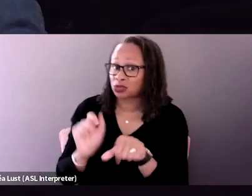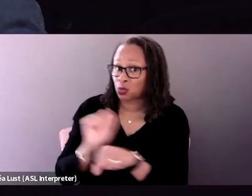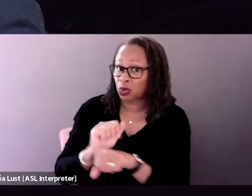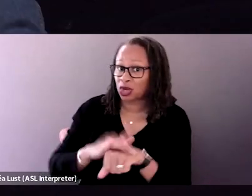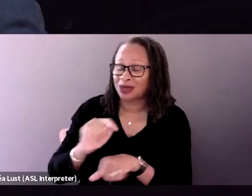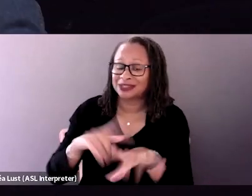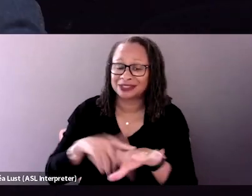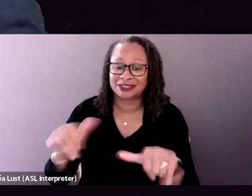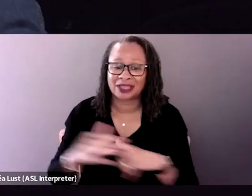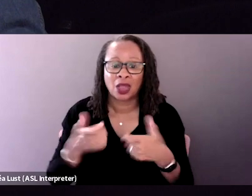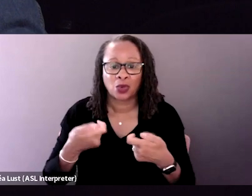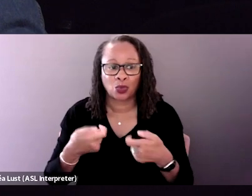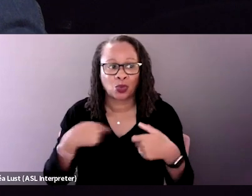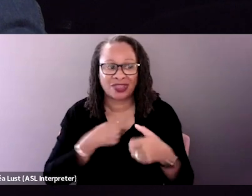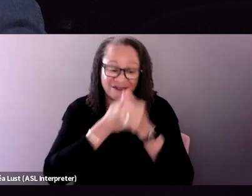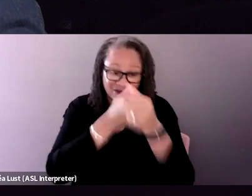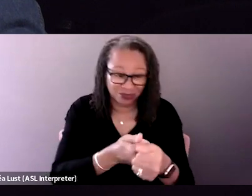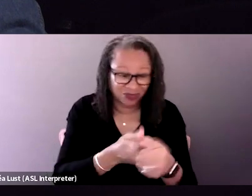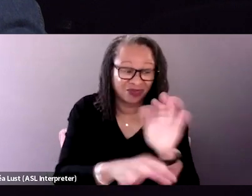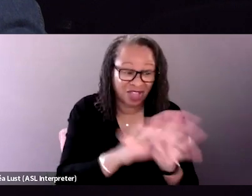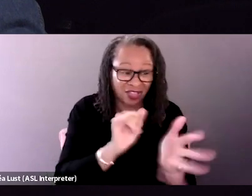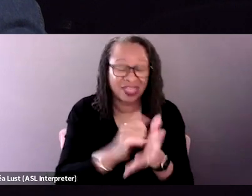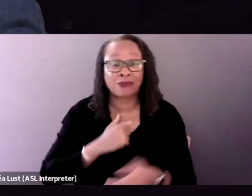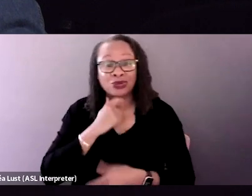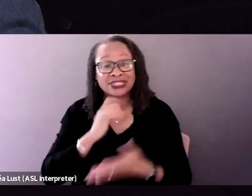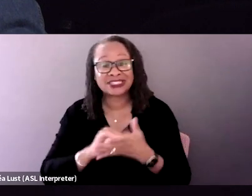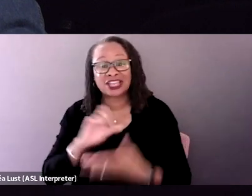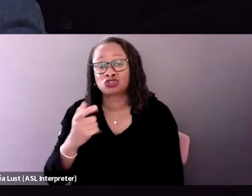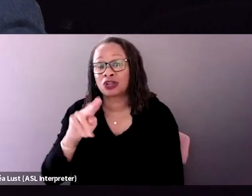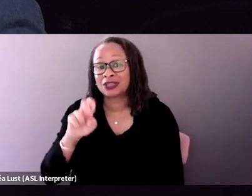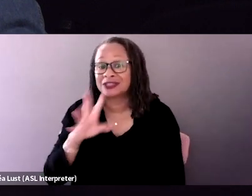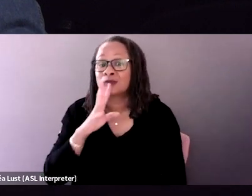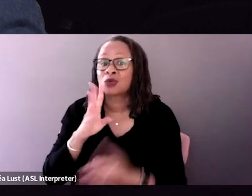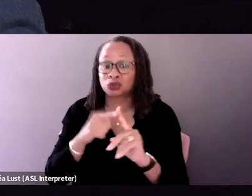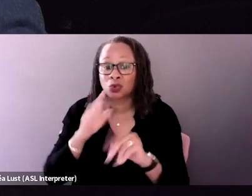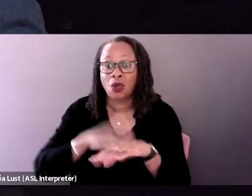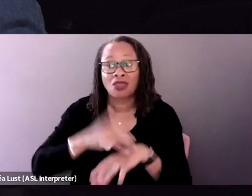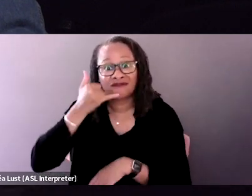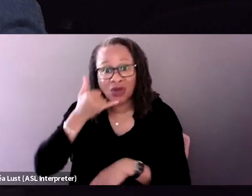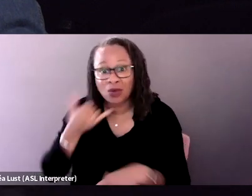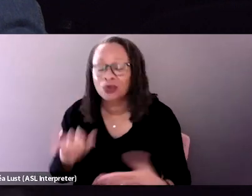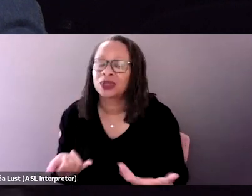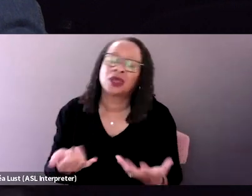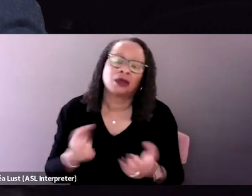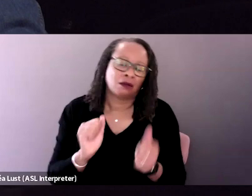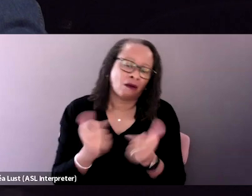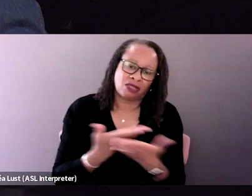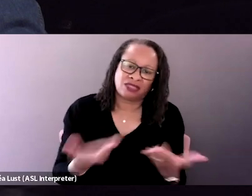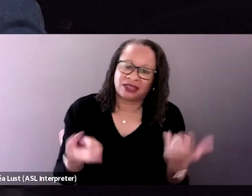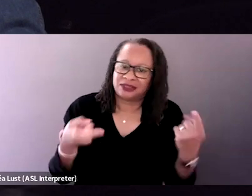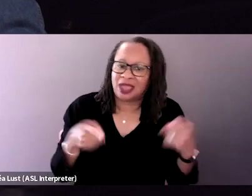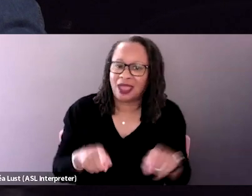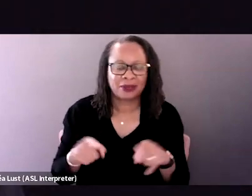we, tracked down that priest that Charlene spoke to on the phone. So all of these things happened over the